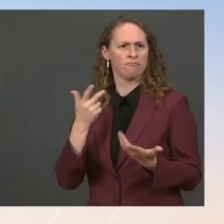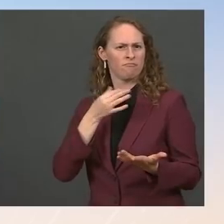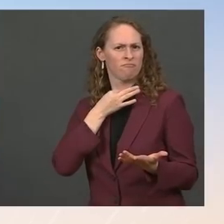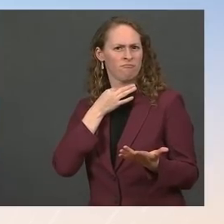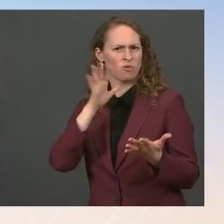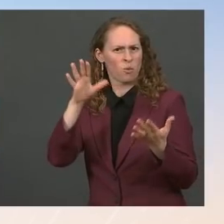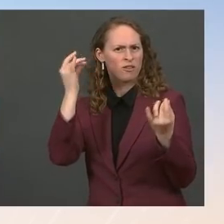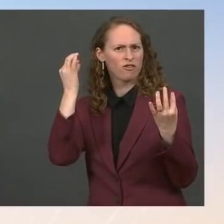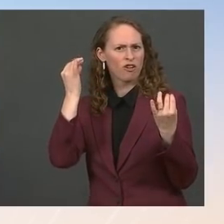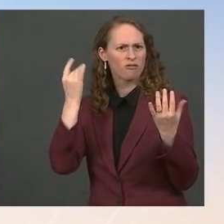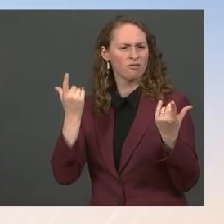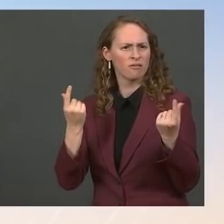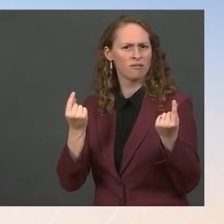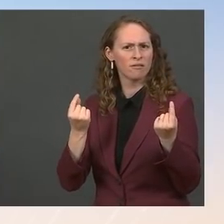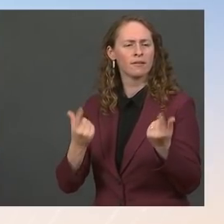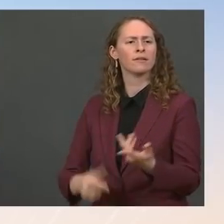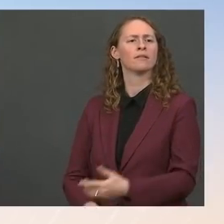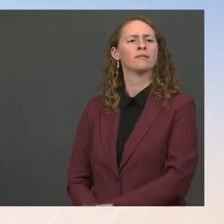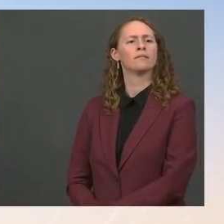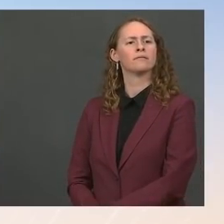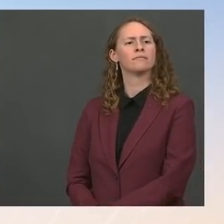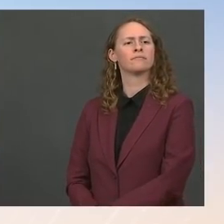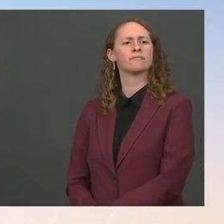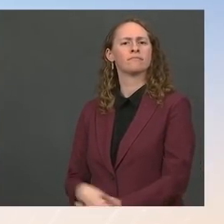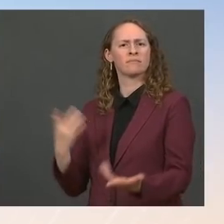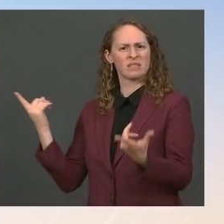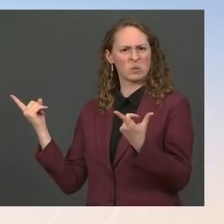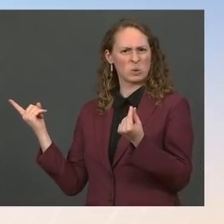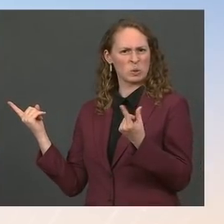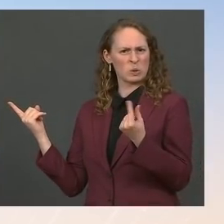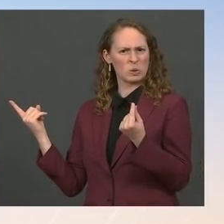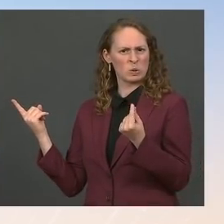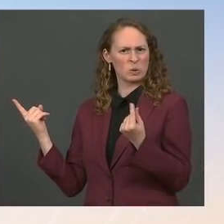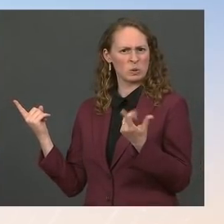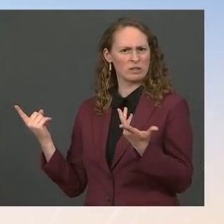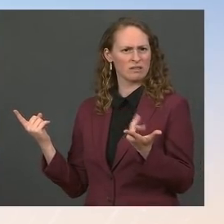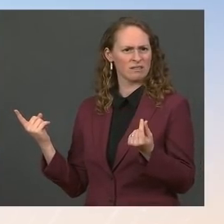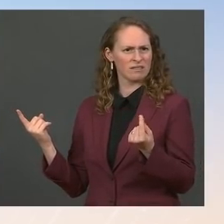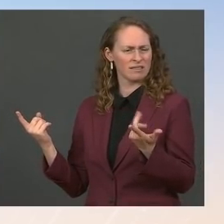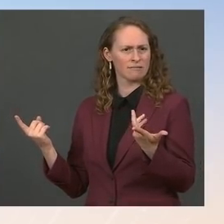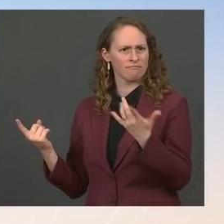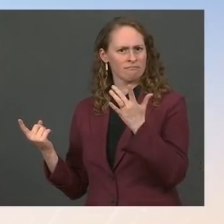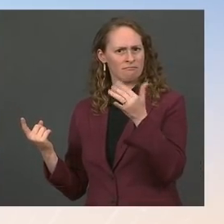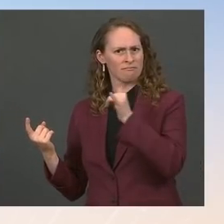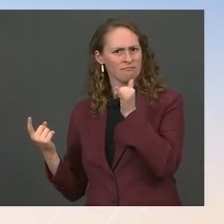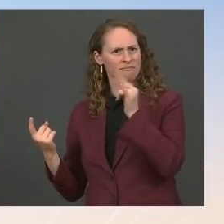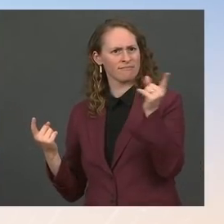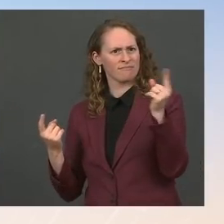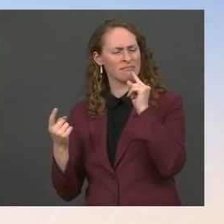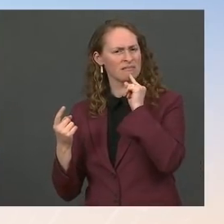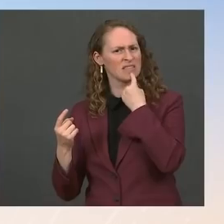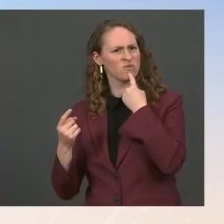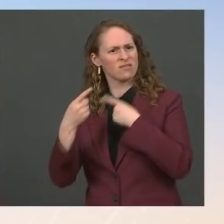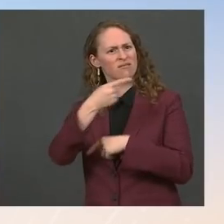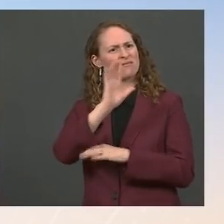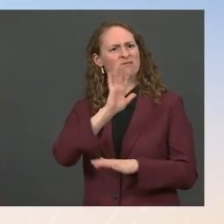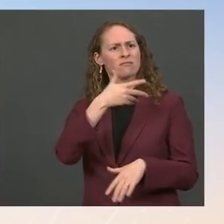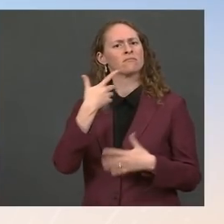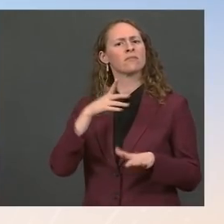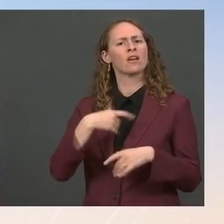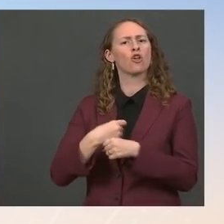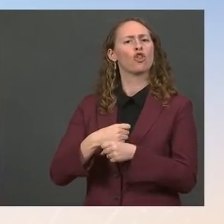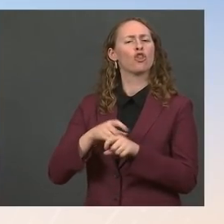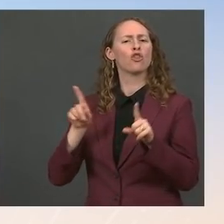the administration is taking right now to achieve its ultimate goal of complete denuclearization? Sure. Well, I know